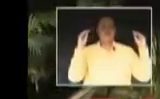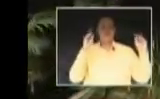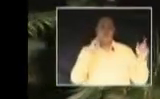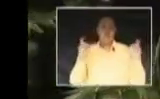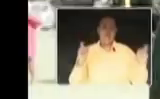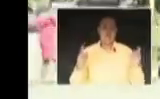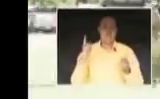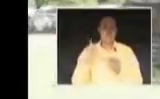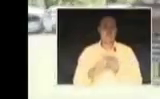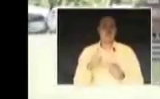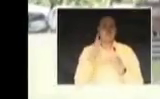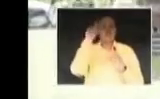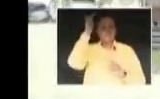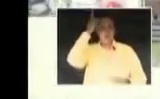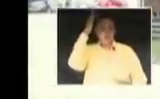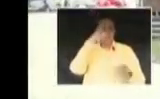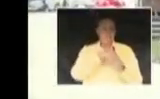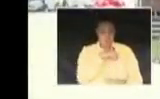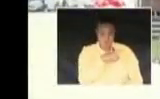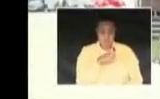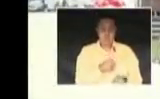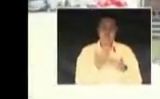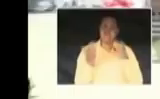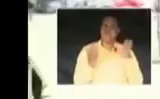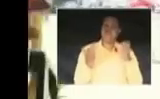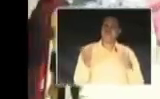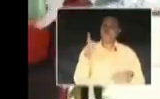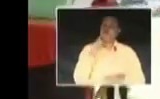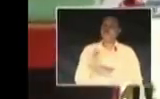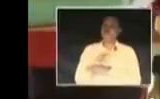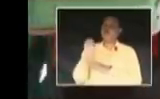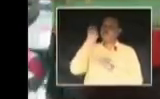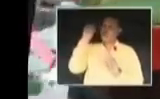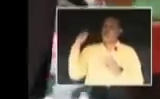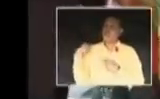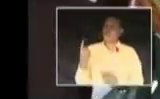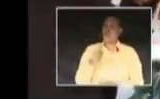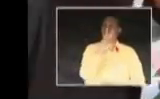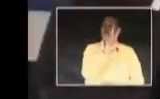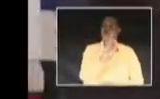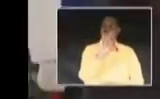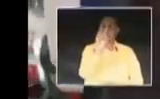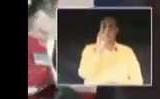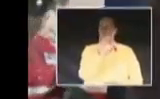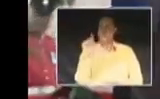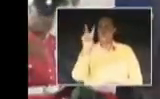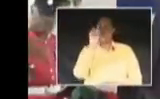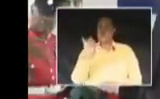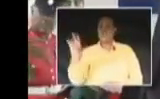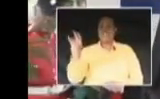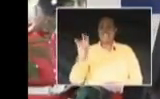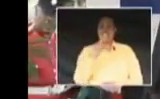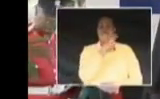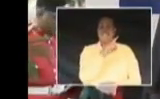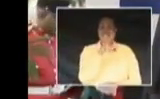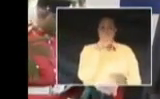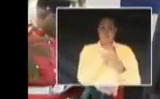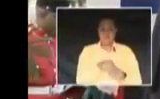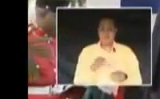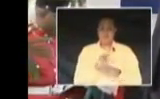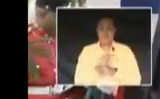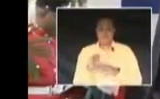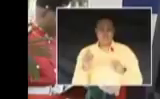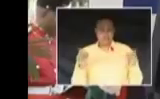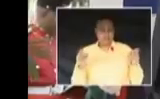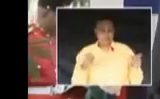administrator, and of course as a politician. She served as Minister of Education between 2002 and 2007.